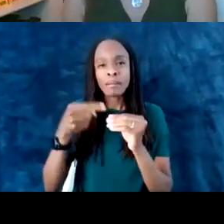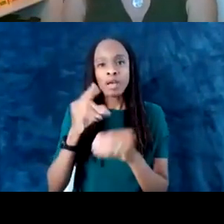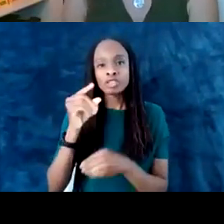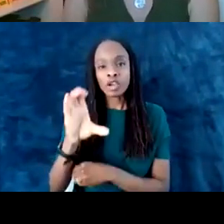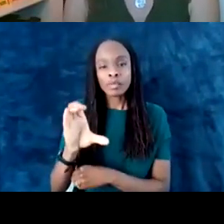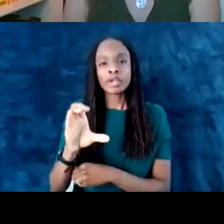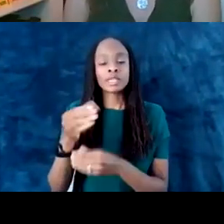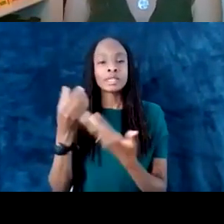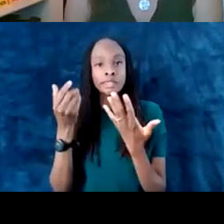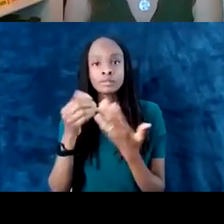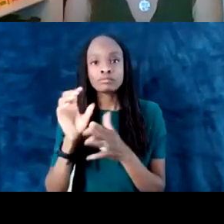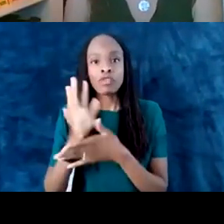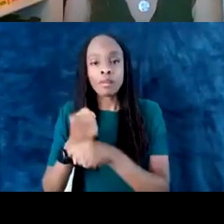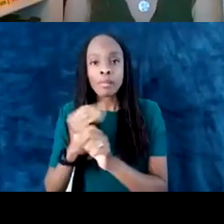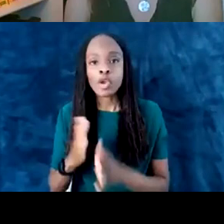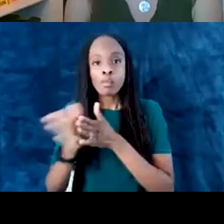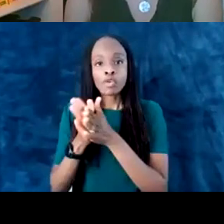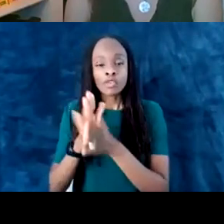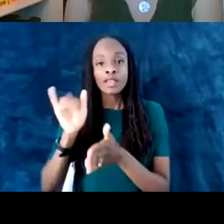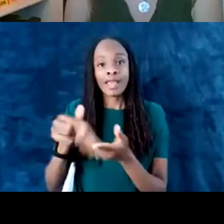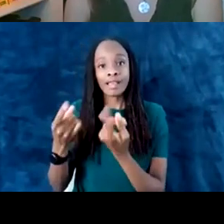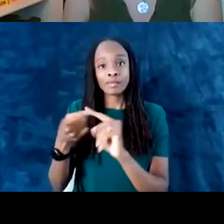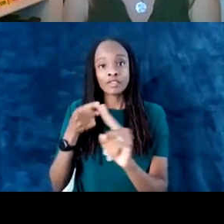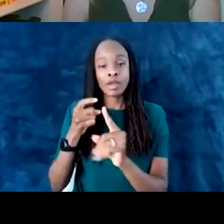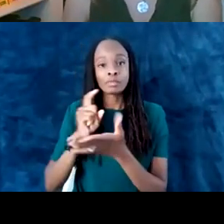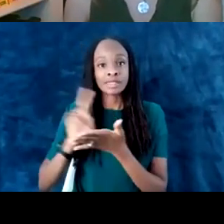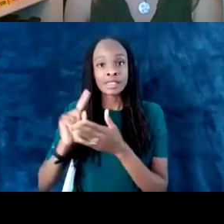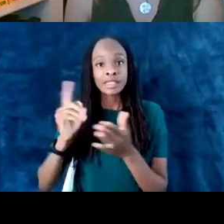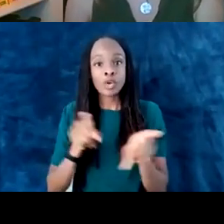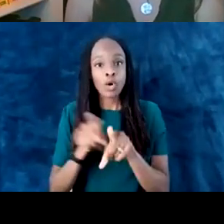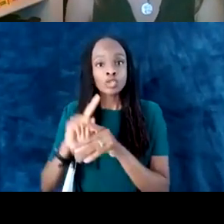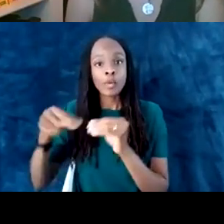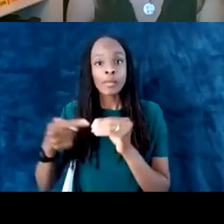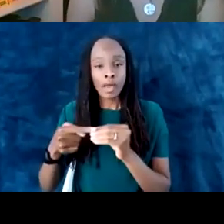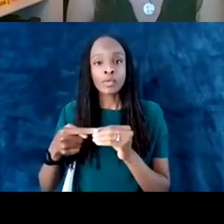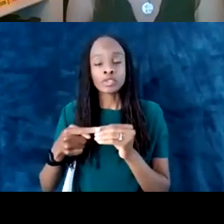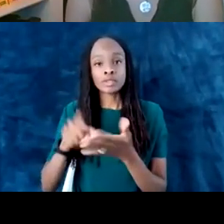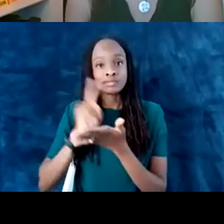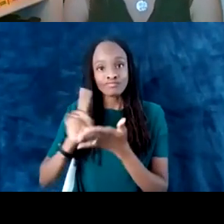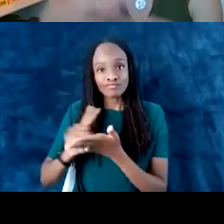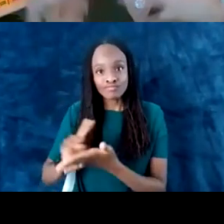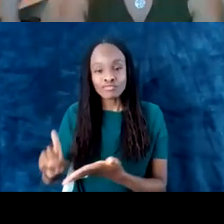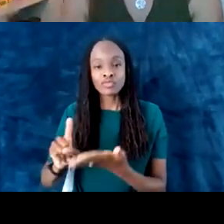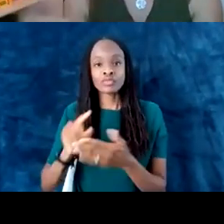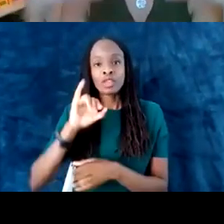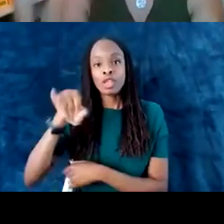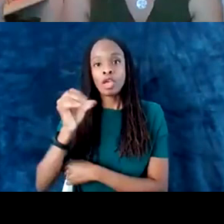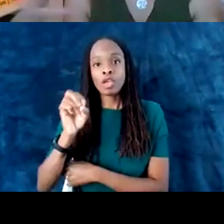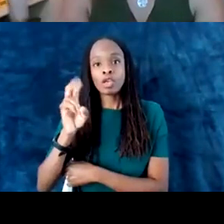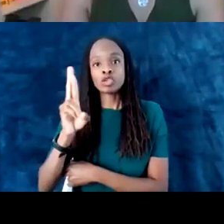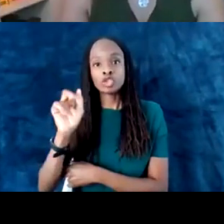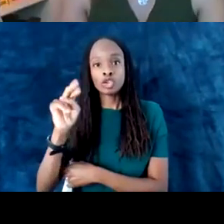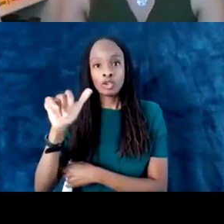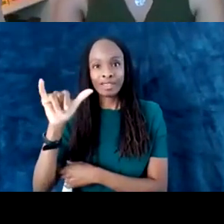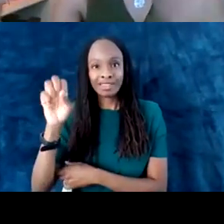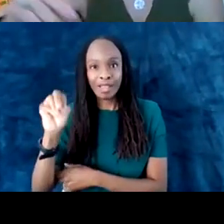filmmaker motivations. And these questions actually come from studies also about investigative journalism, which has had a lot of research done on